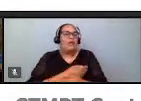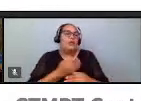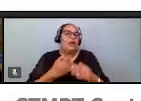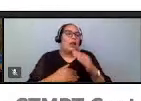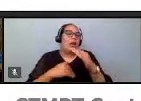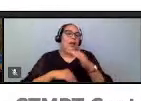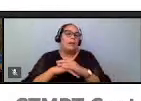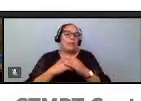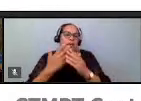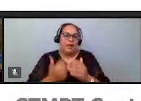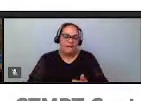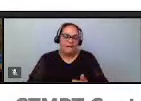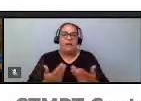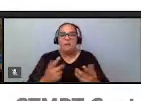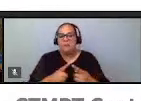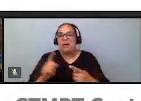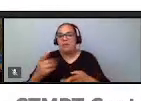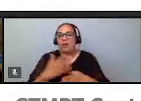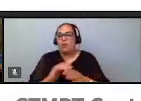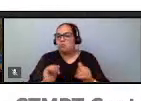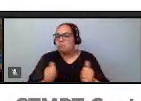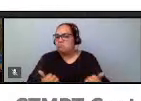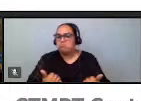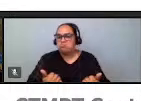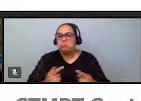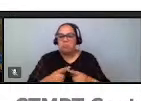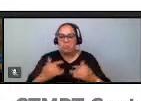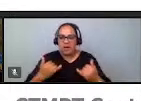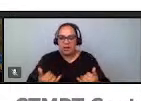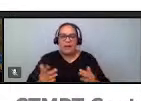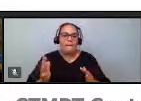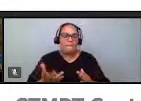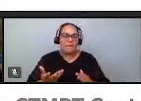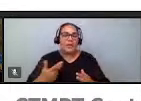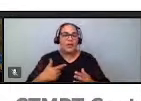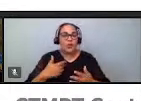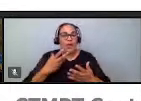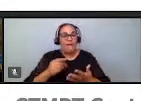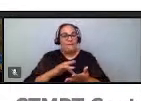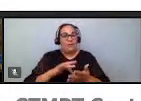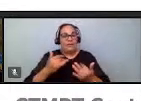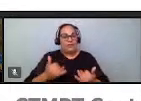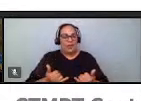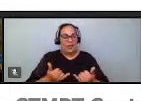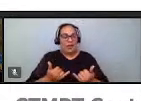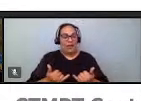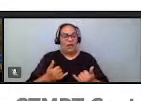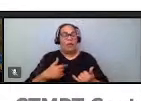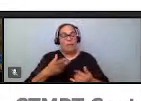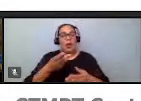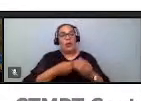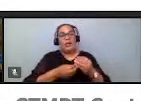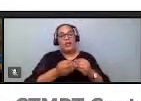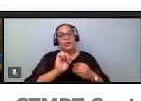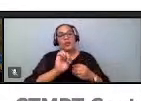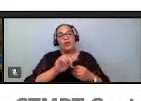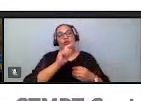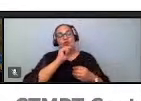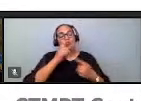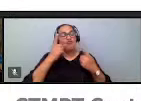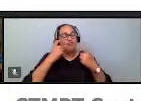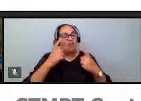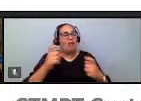limited and that worked well now we actually and we're sitting in a position at the moment and our exporters are actually